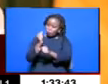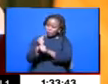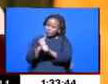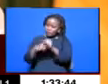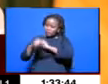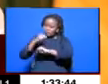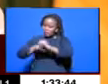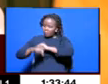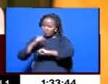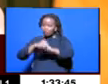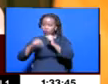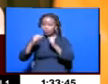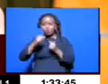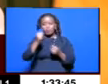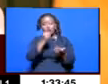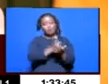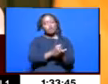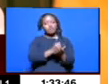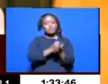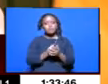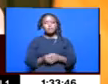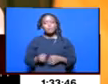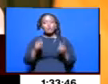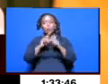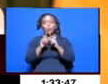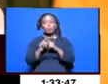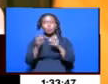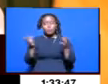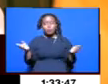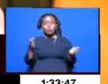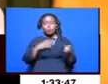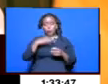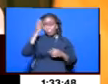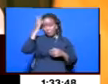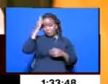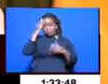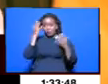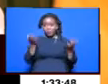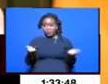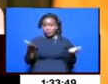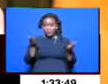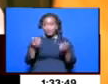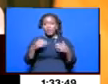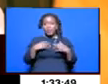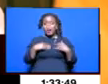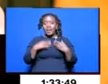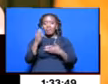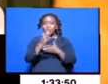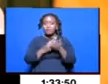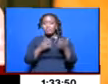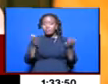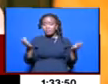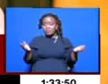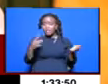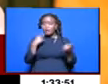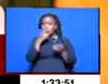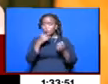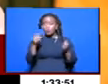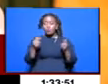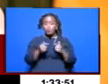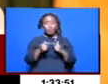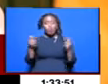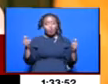of that office. I also know that there are those who have strenuously opposed the Attorney